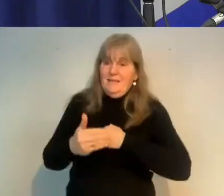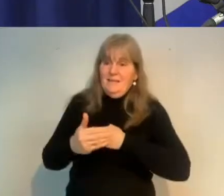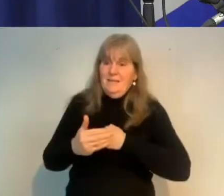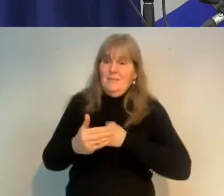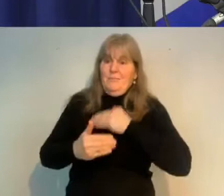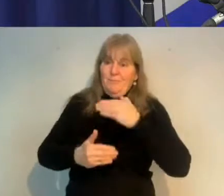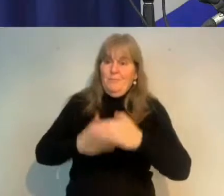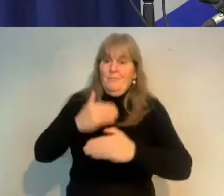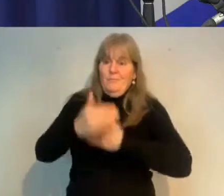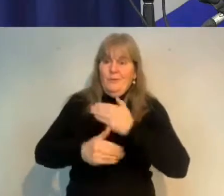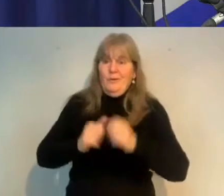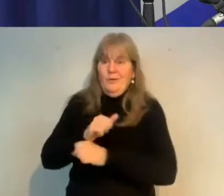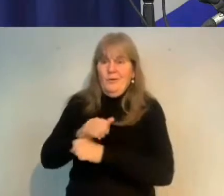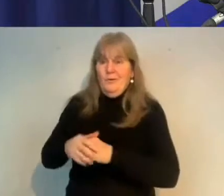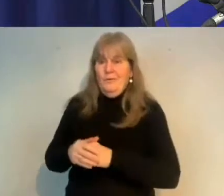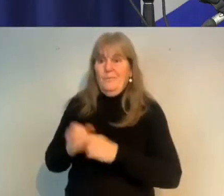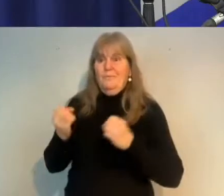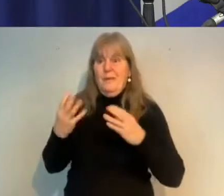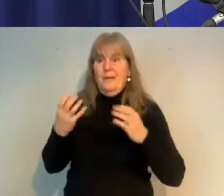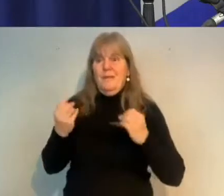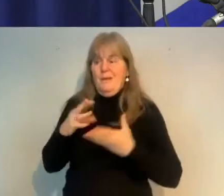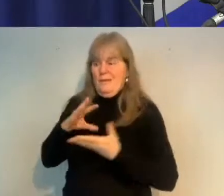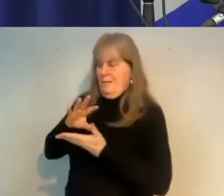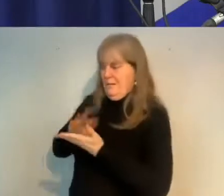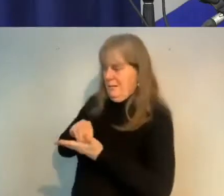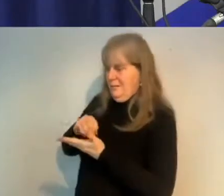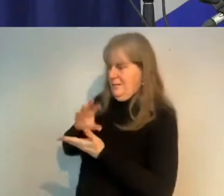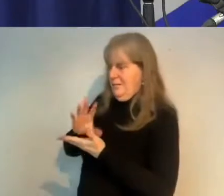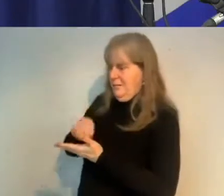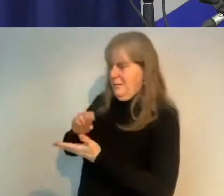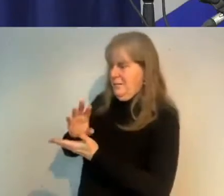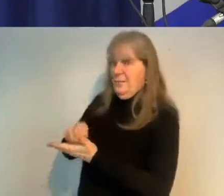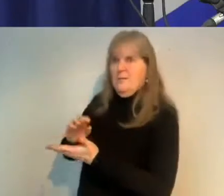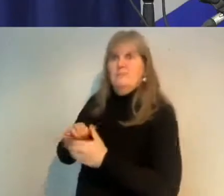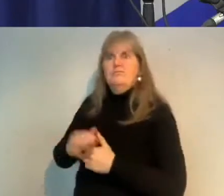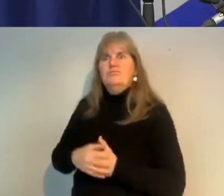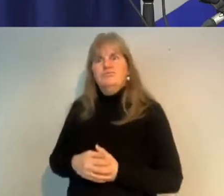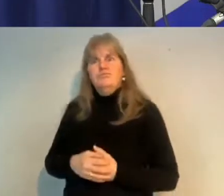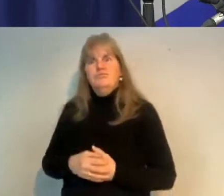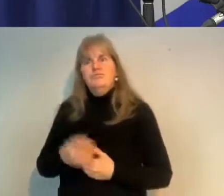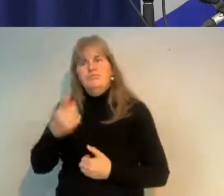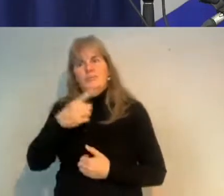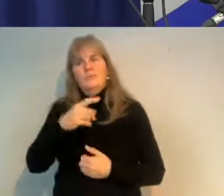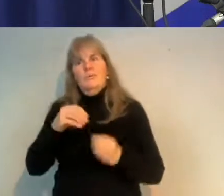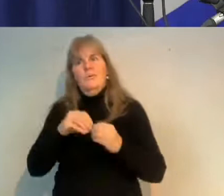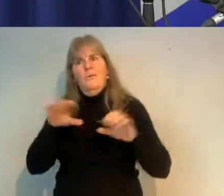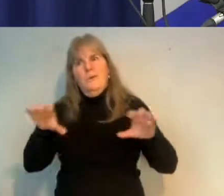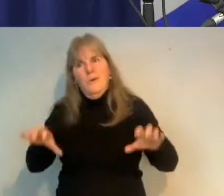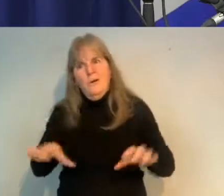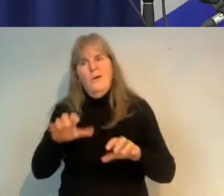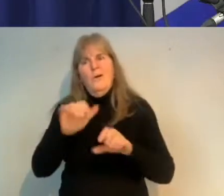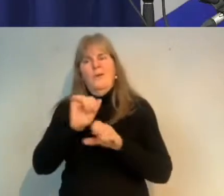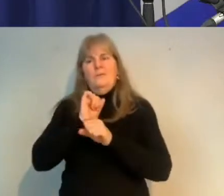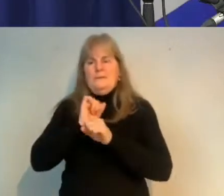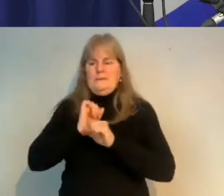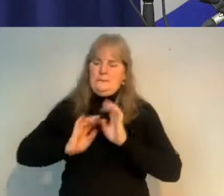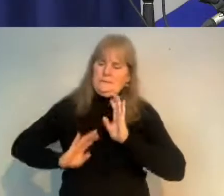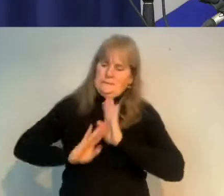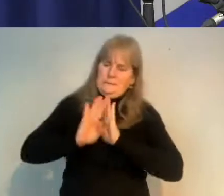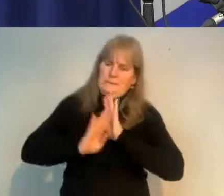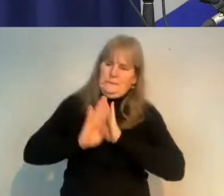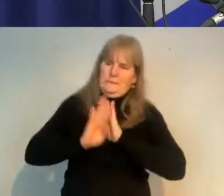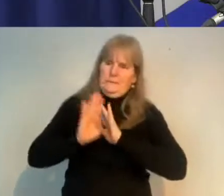taught us a lot. It has pushed many of us to work harder, to grow, and to do the things that we didn't think were